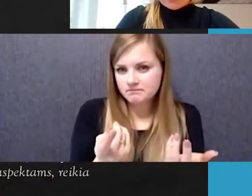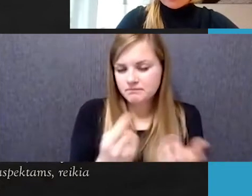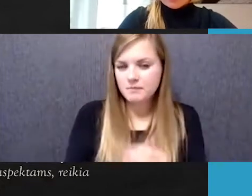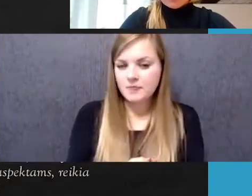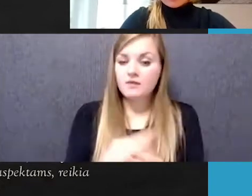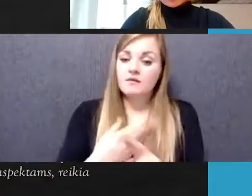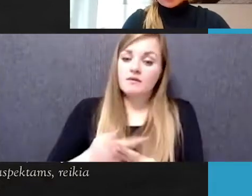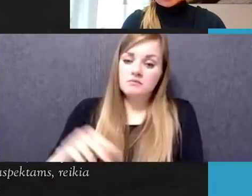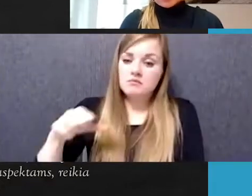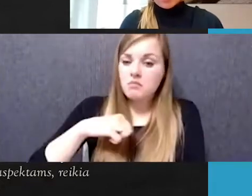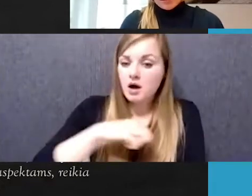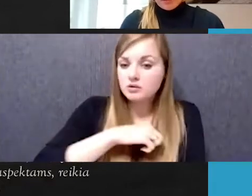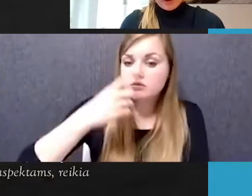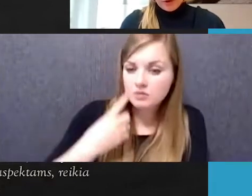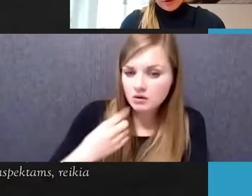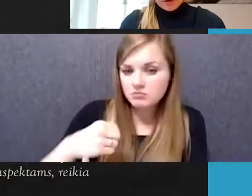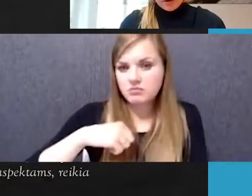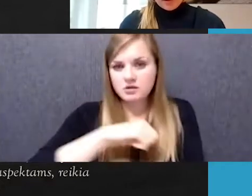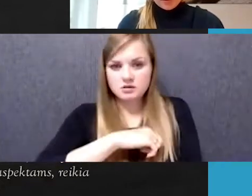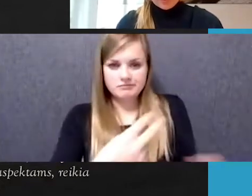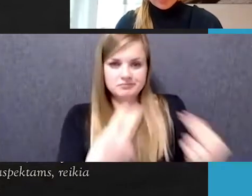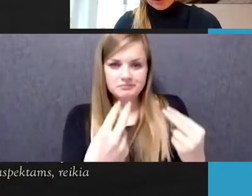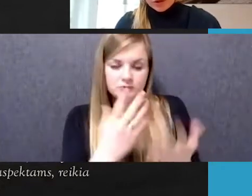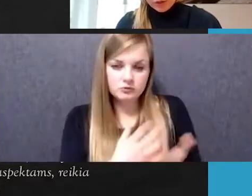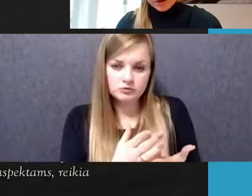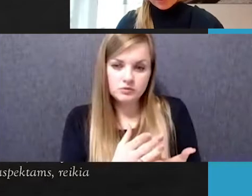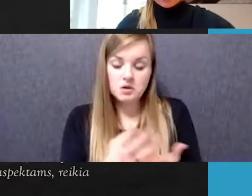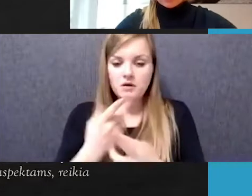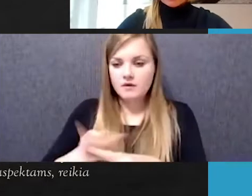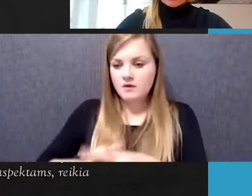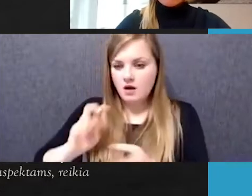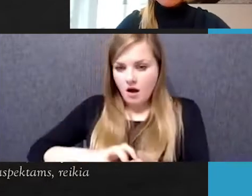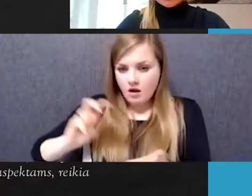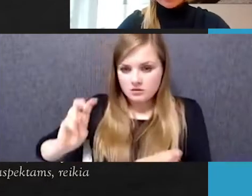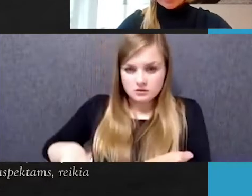the reactions will be so dramatic, and therefore